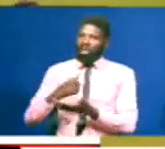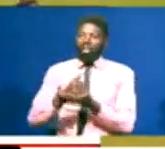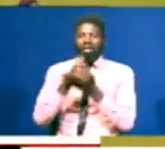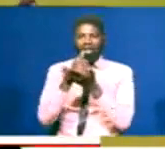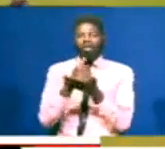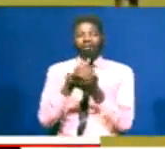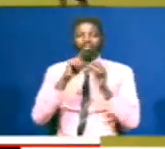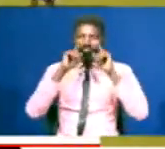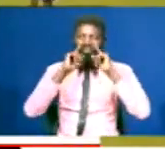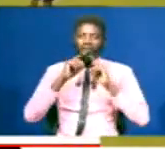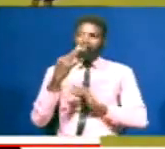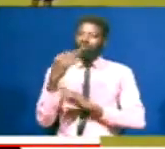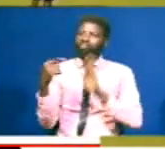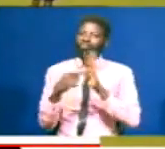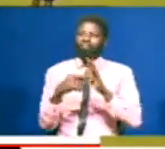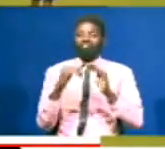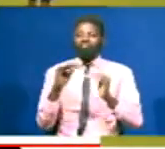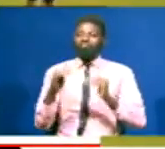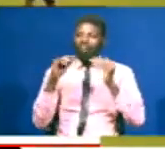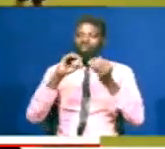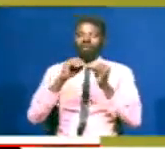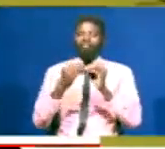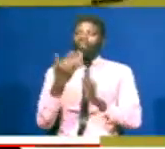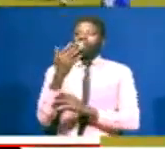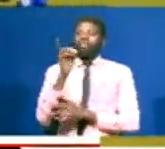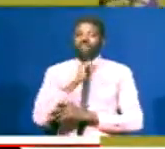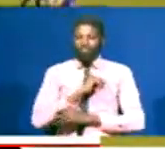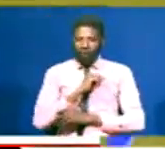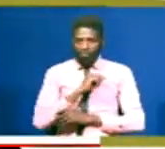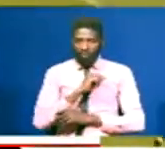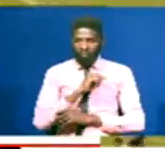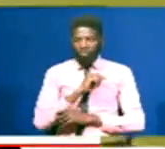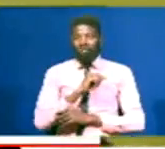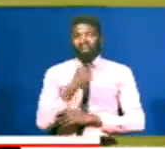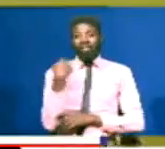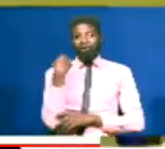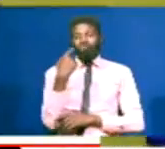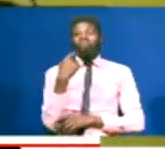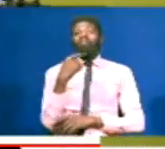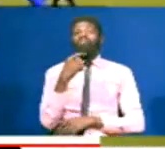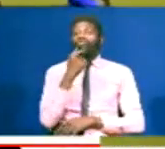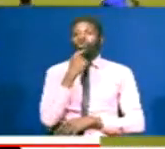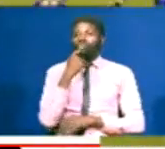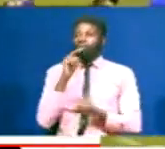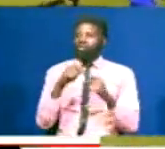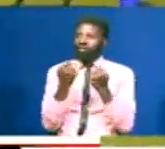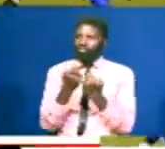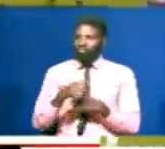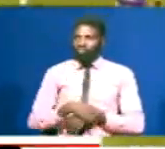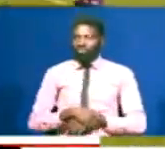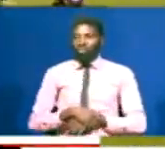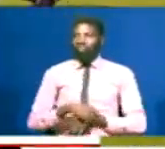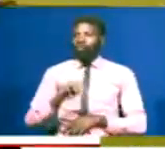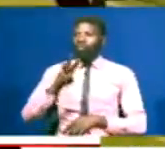on the FKF Premier League table on 32 points, 6 points behind leaders Gor Mahia. The lone goal was a blow for Wazito, who continued to stay